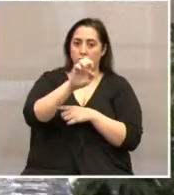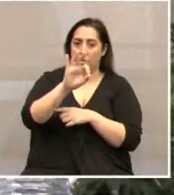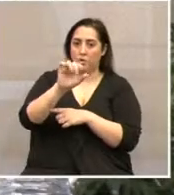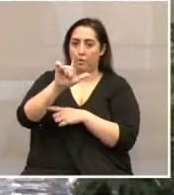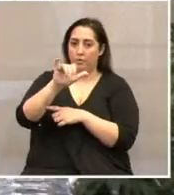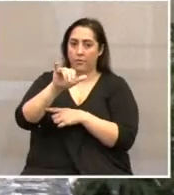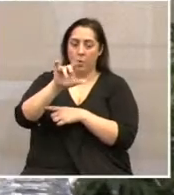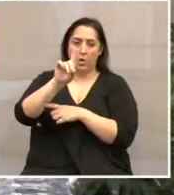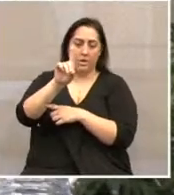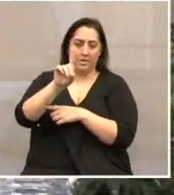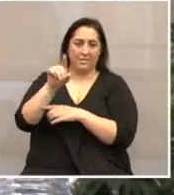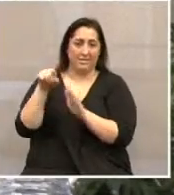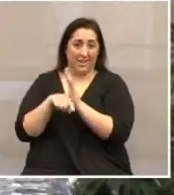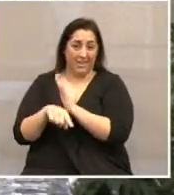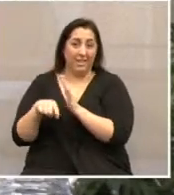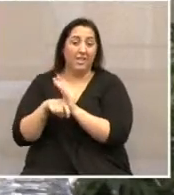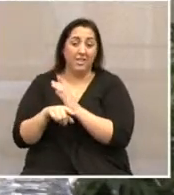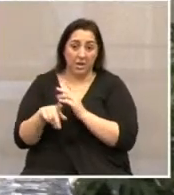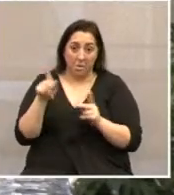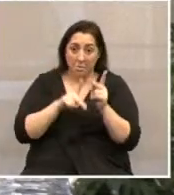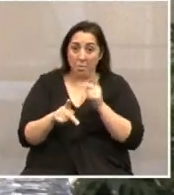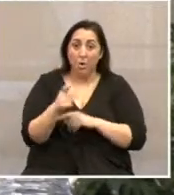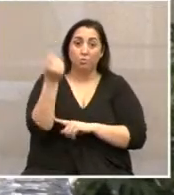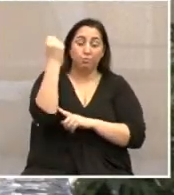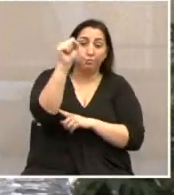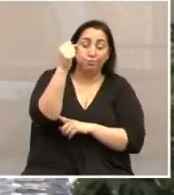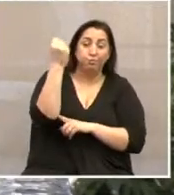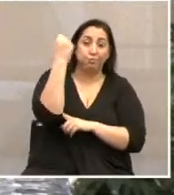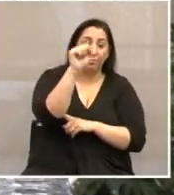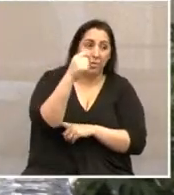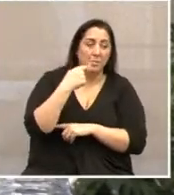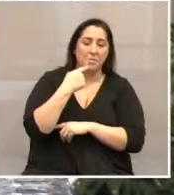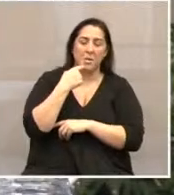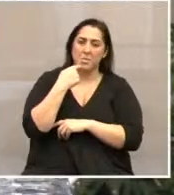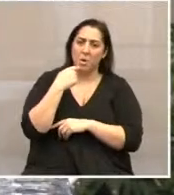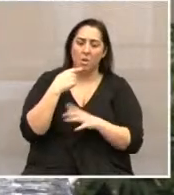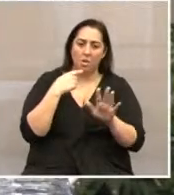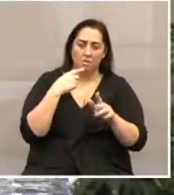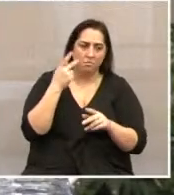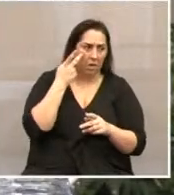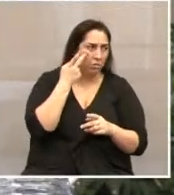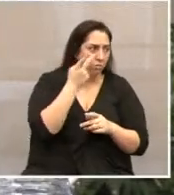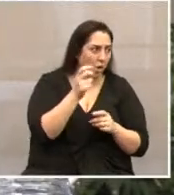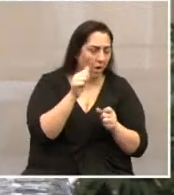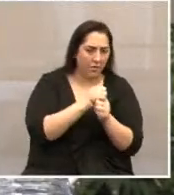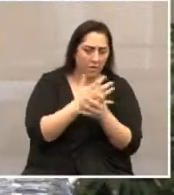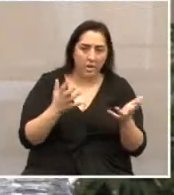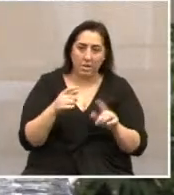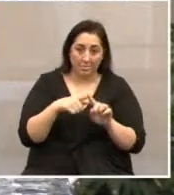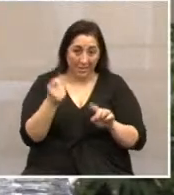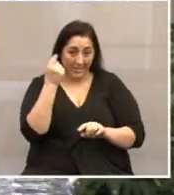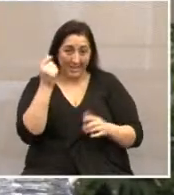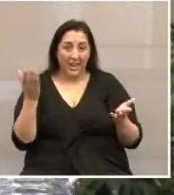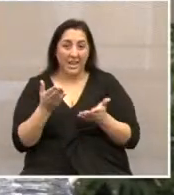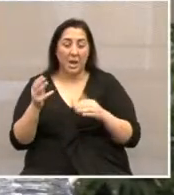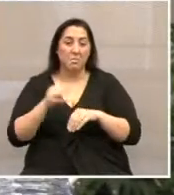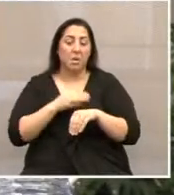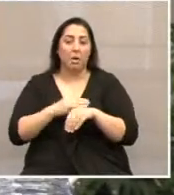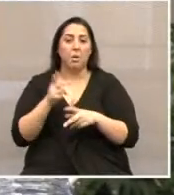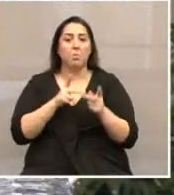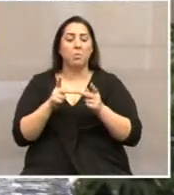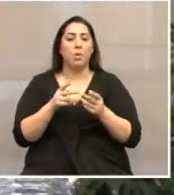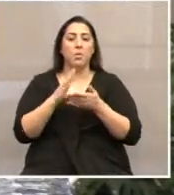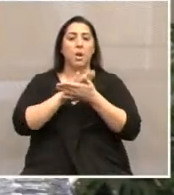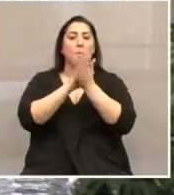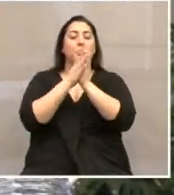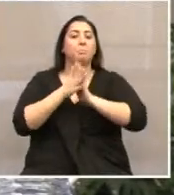everybody was mourning. Everybody saw the protest that we were having. But here in Miami, the people were peacefully protesting